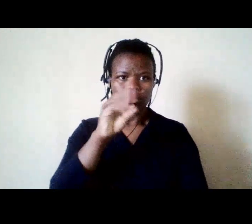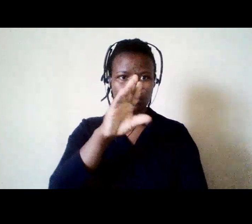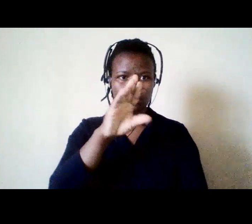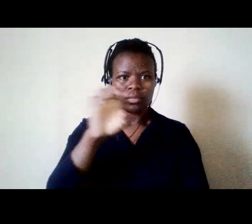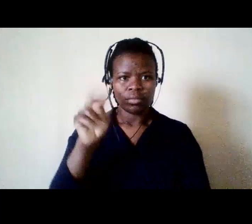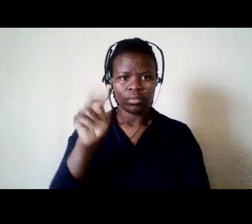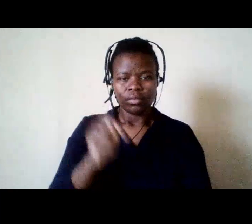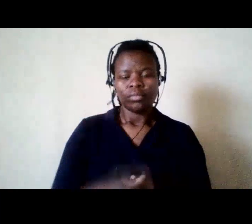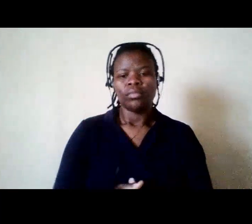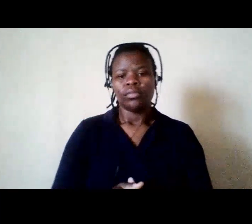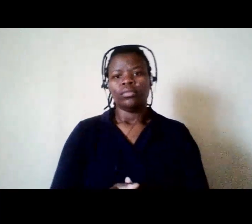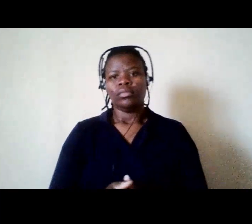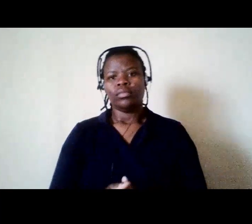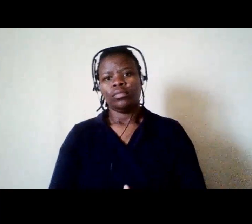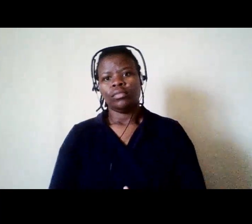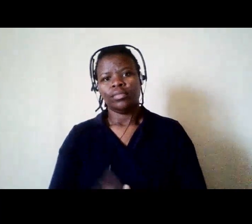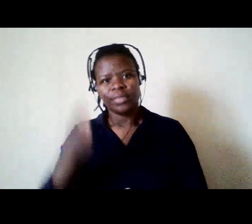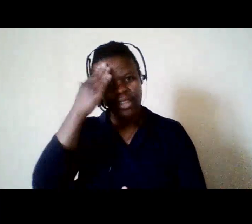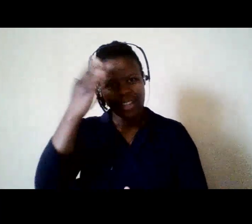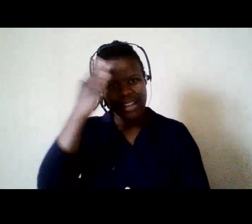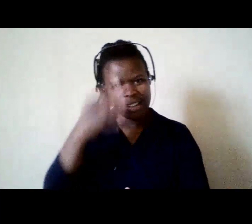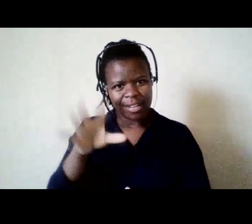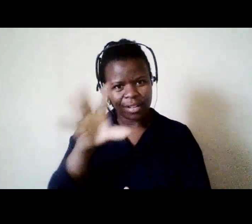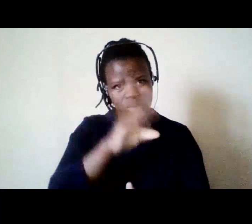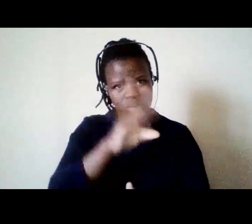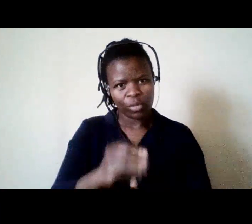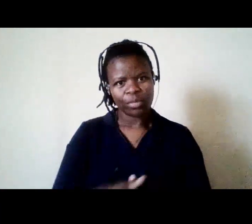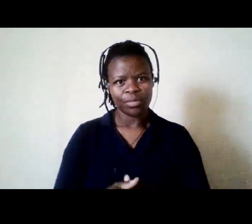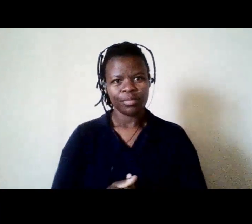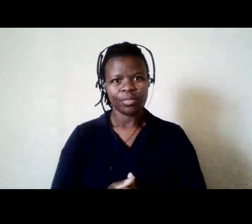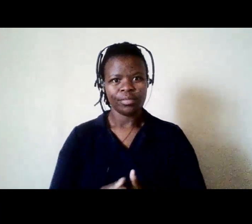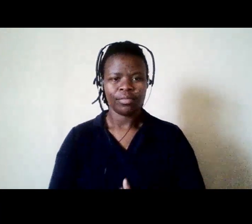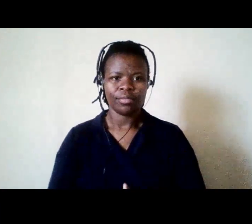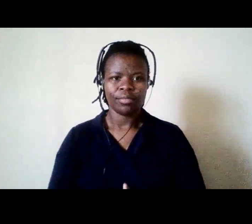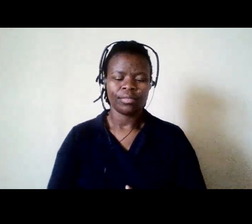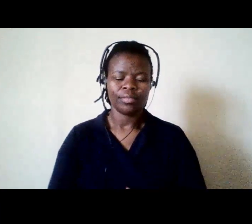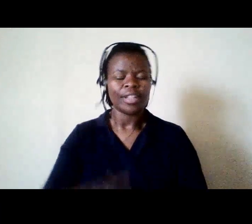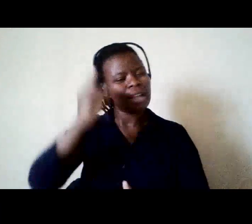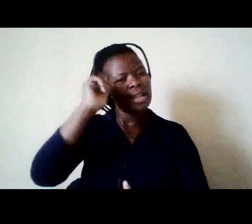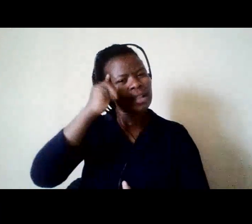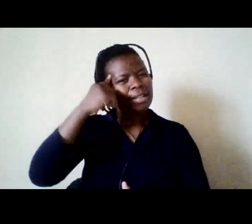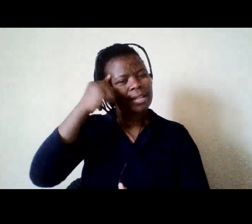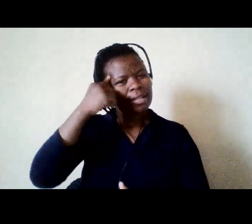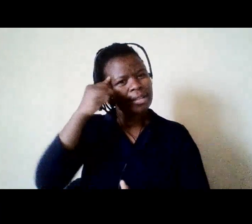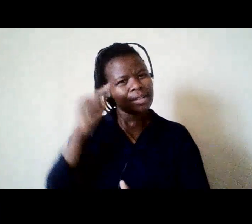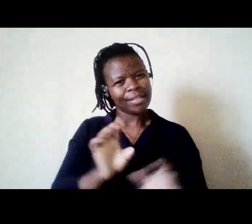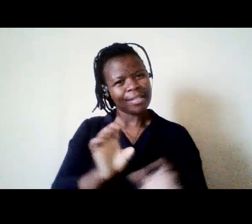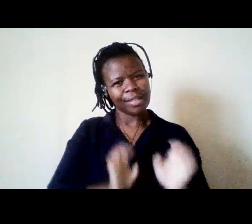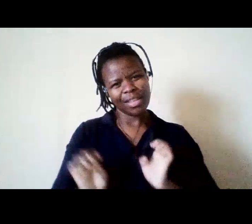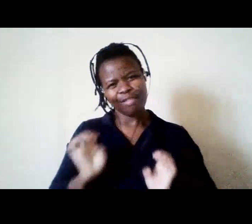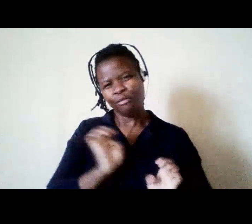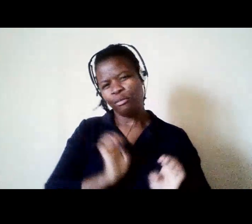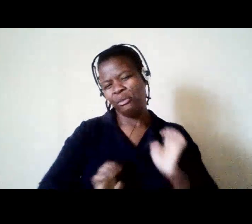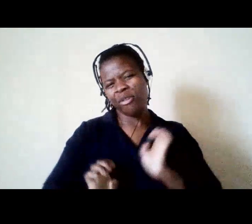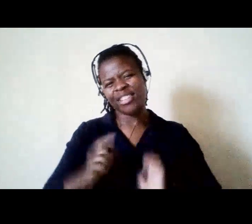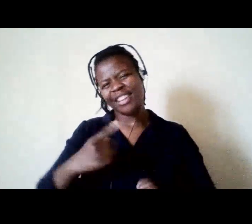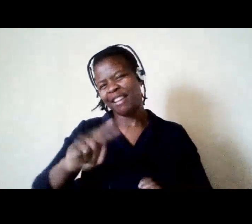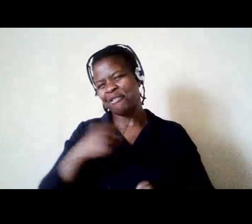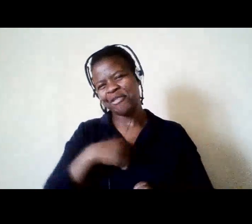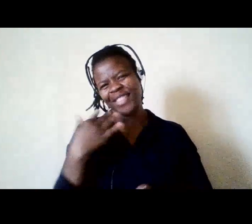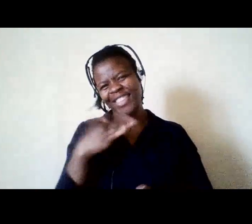views? Hi, everyone. You usually have very strong opinions. Let's say your views. I think this is emotional for me.